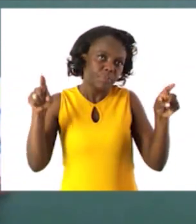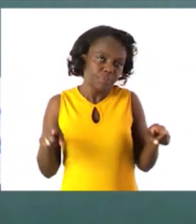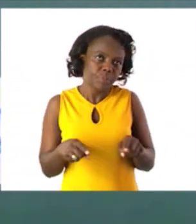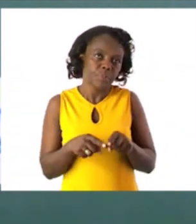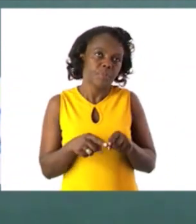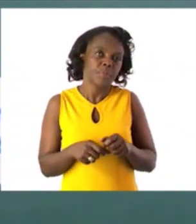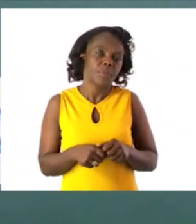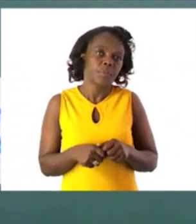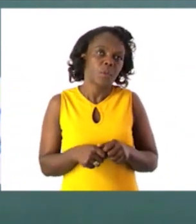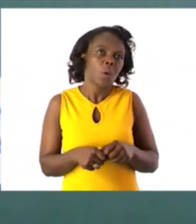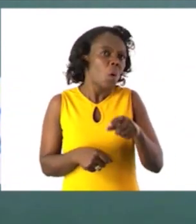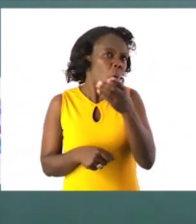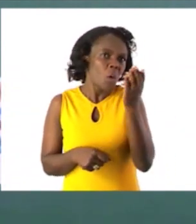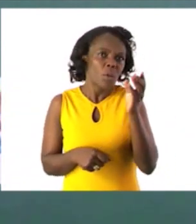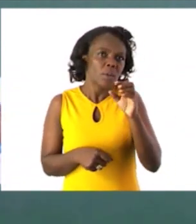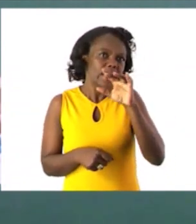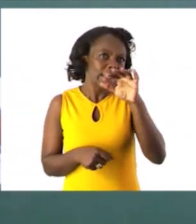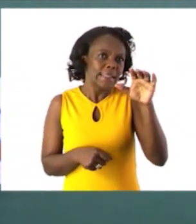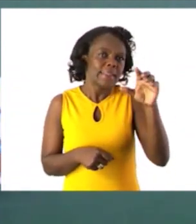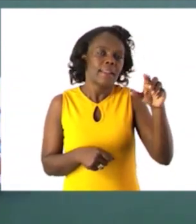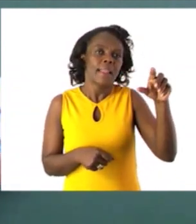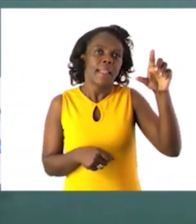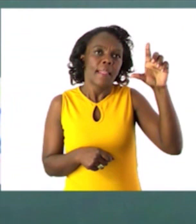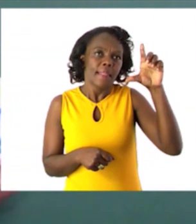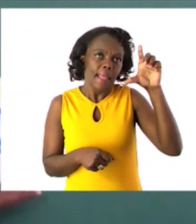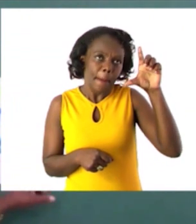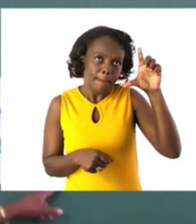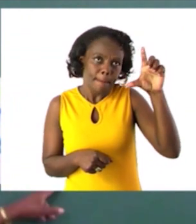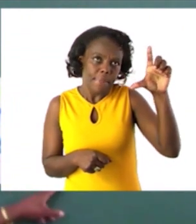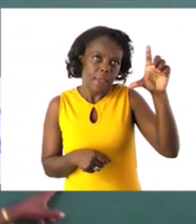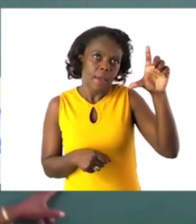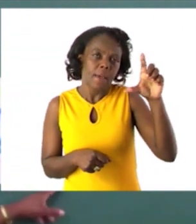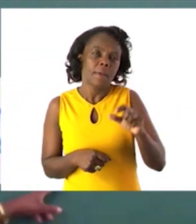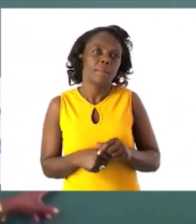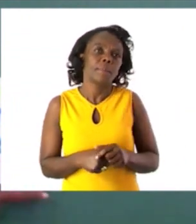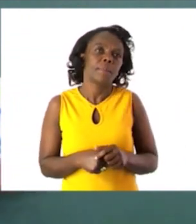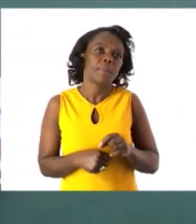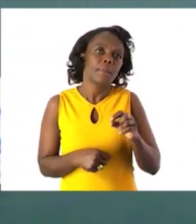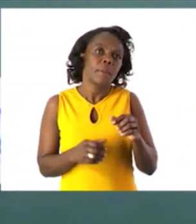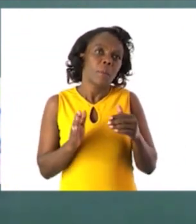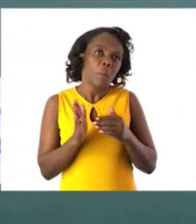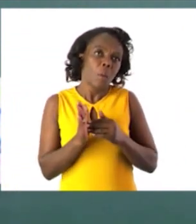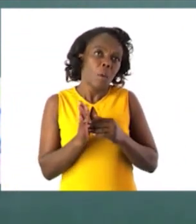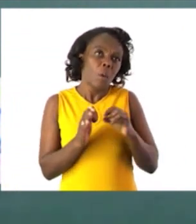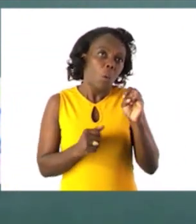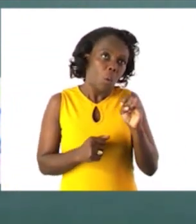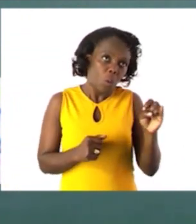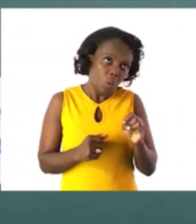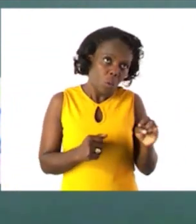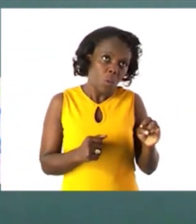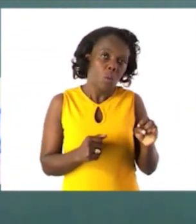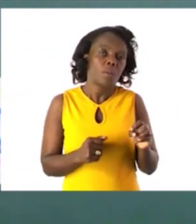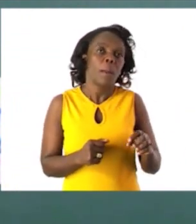of alphabet, A, B, C, D, when we read them until the Z, the way they are written here, they are